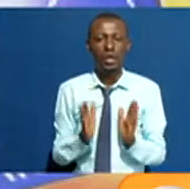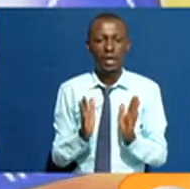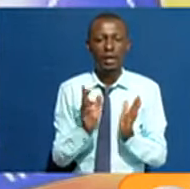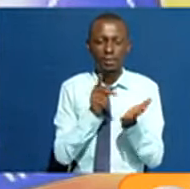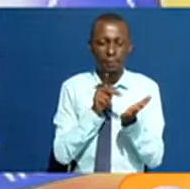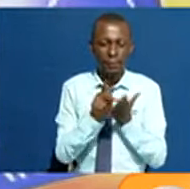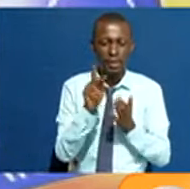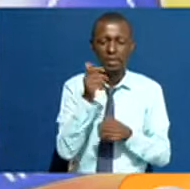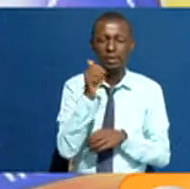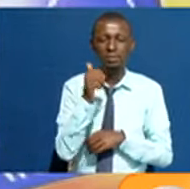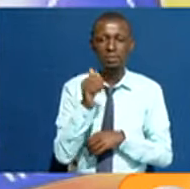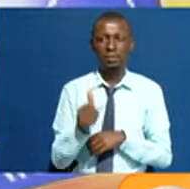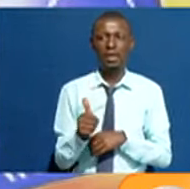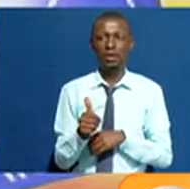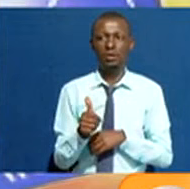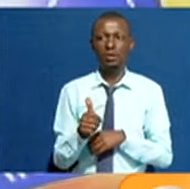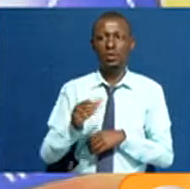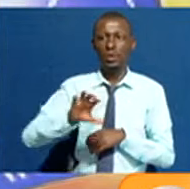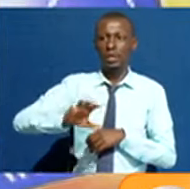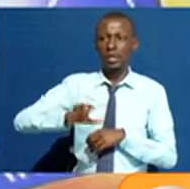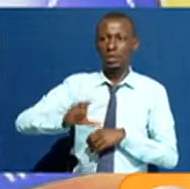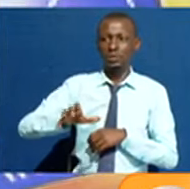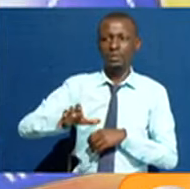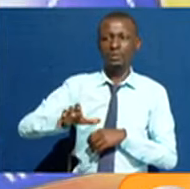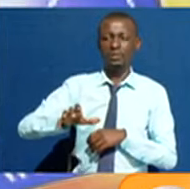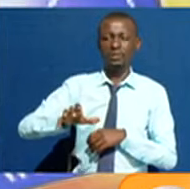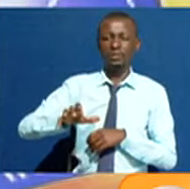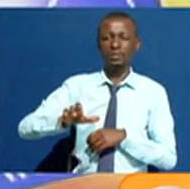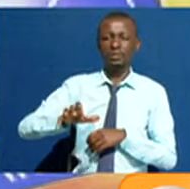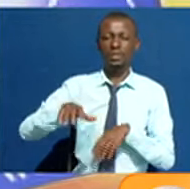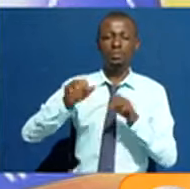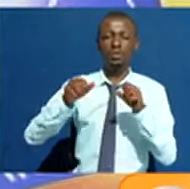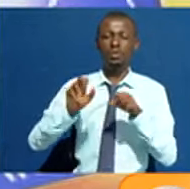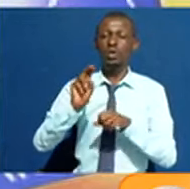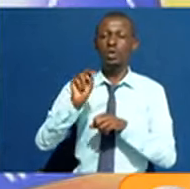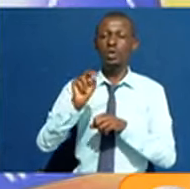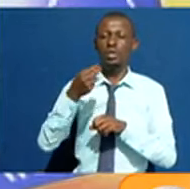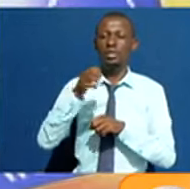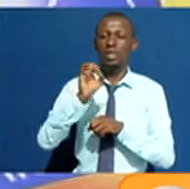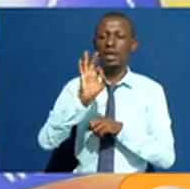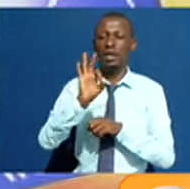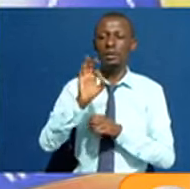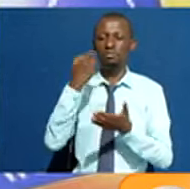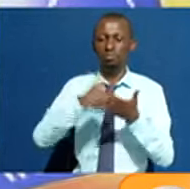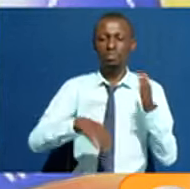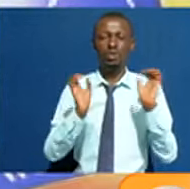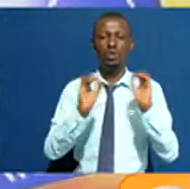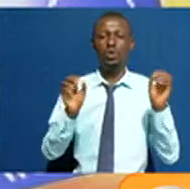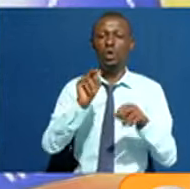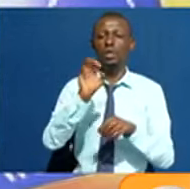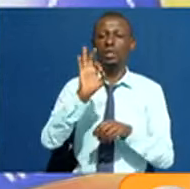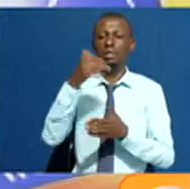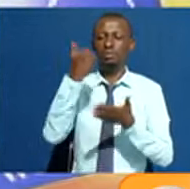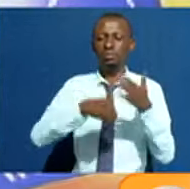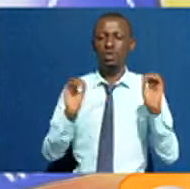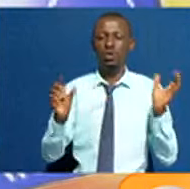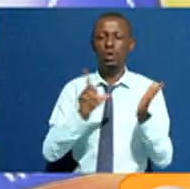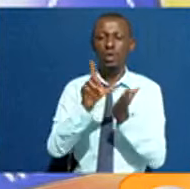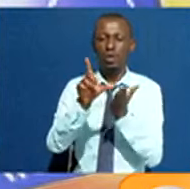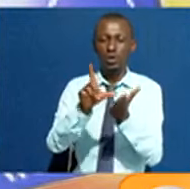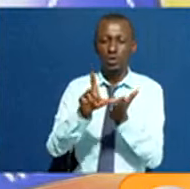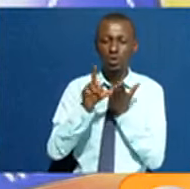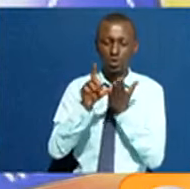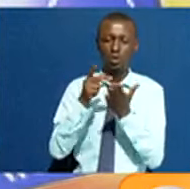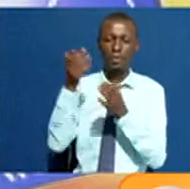be remitted, that counties are no longer remitting NHIF, NSSF, and loan repayments for